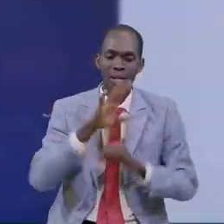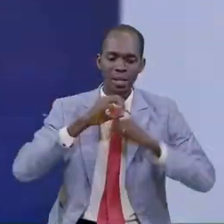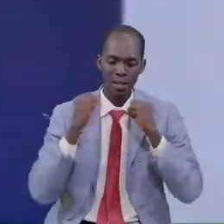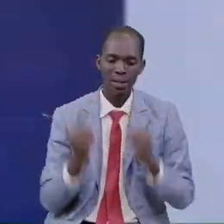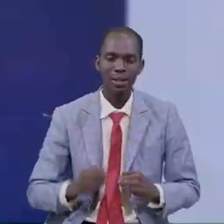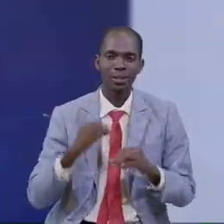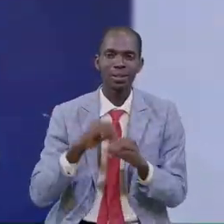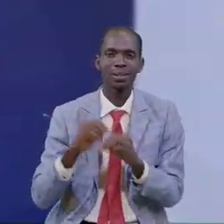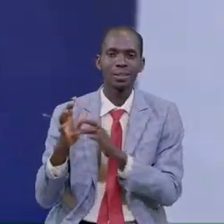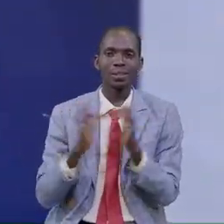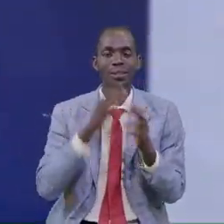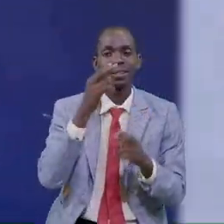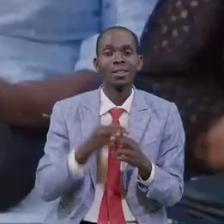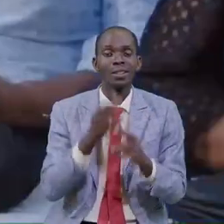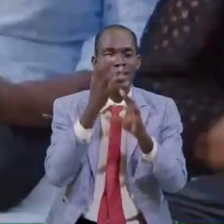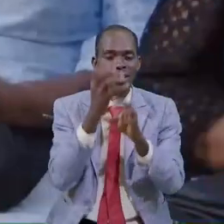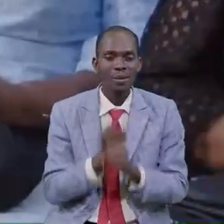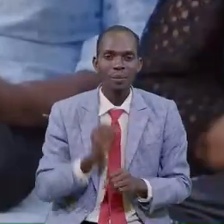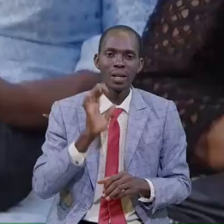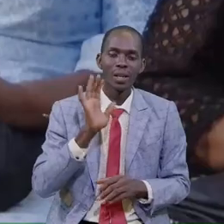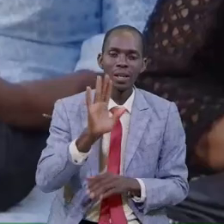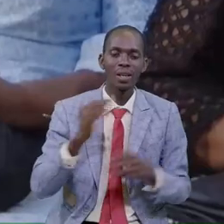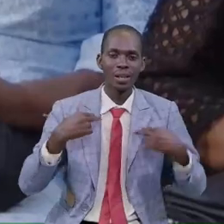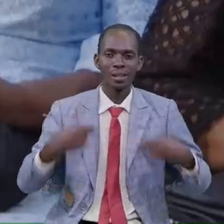Catch your health. Attrapez votre santé.